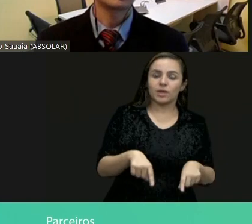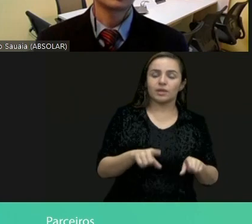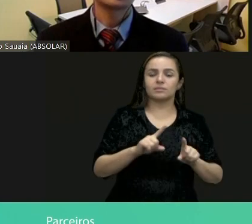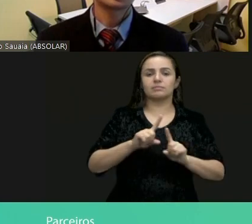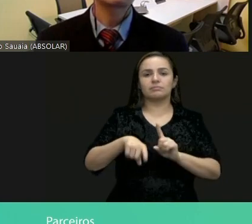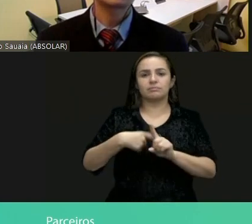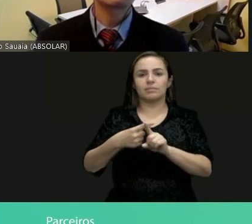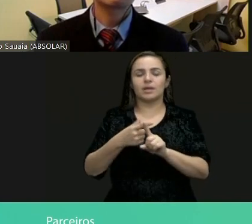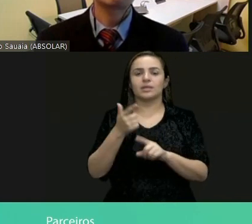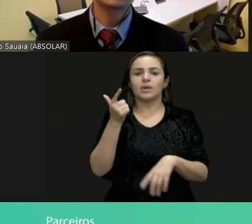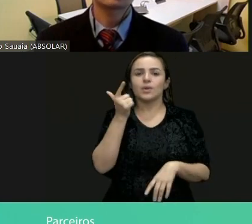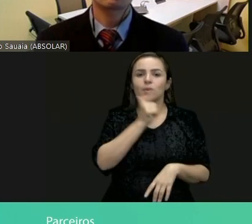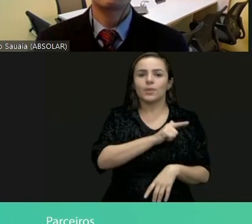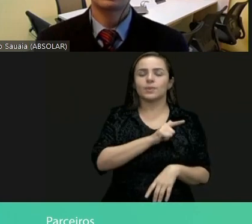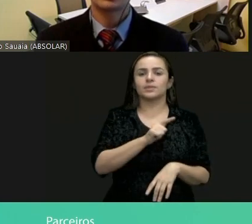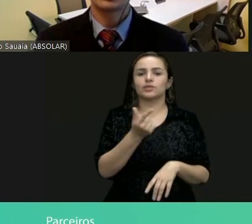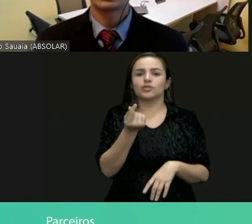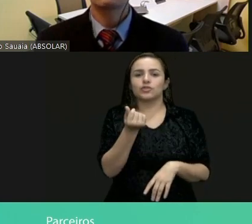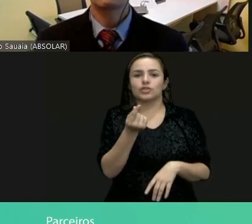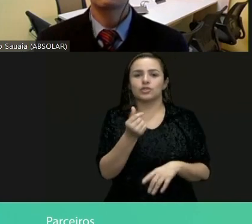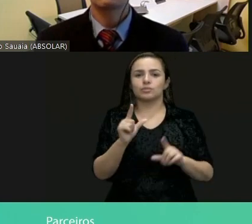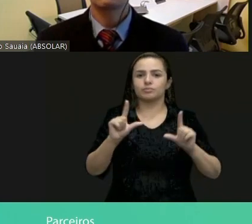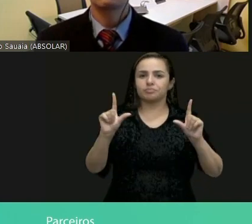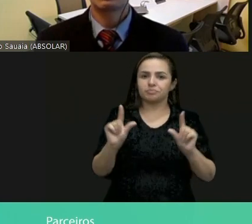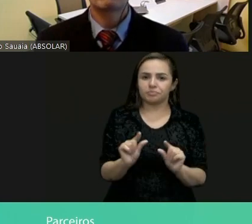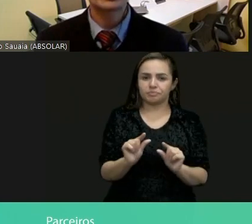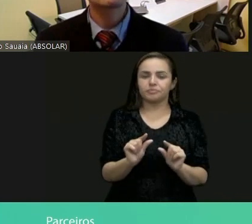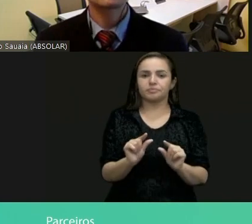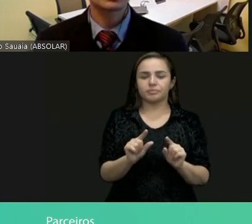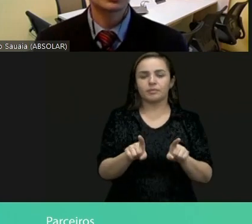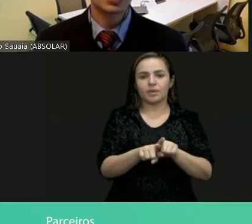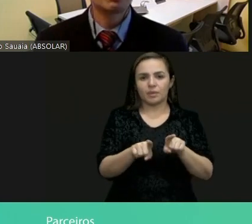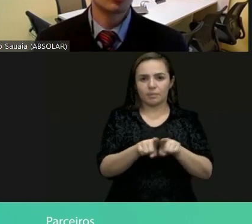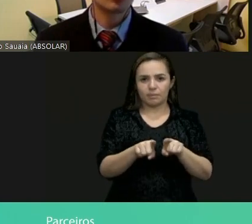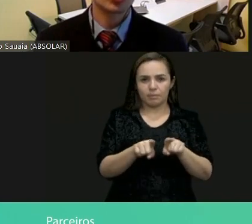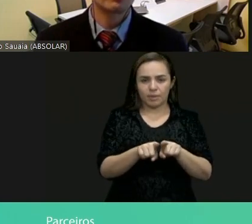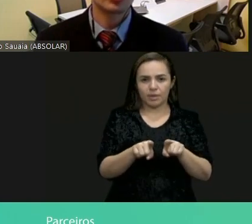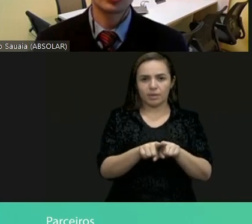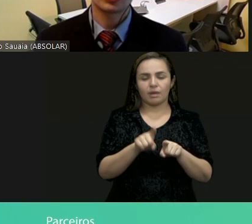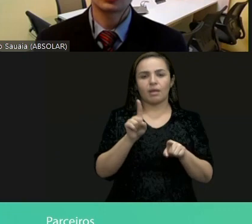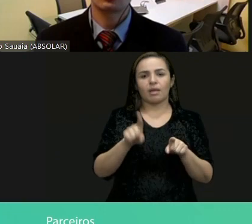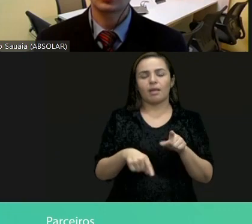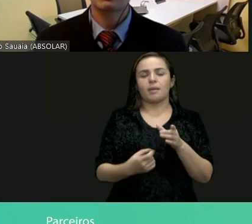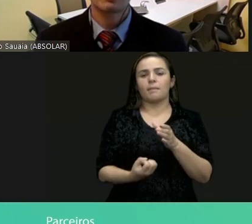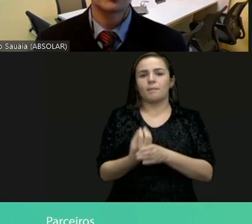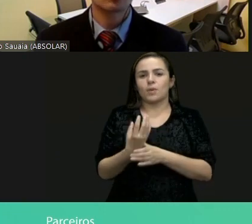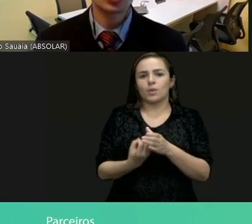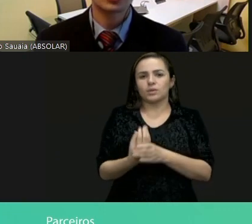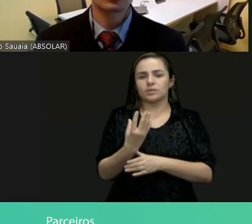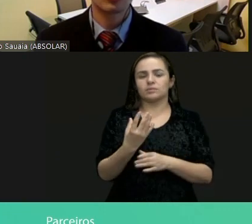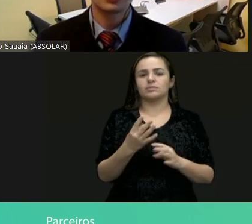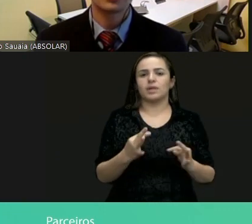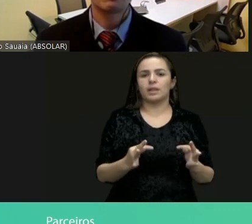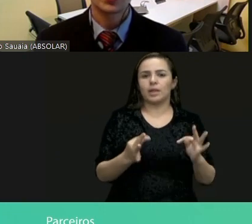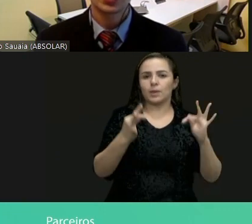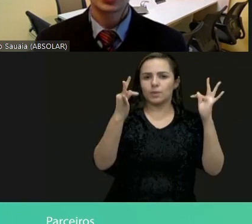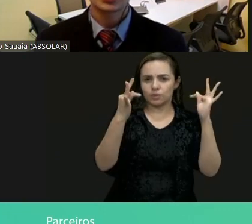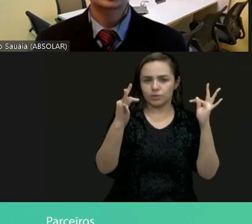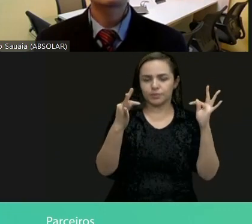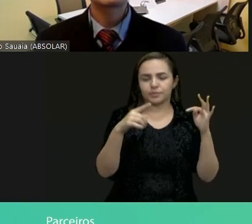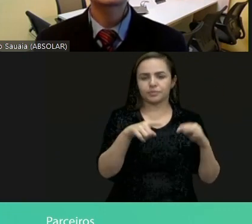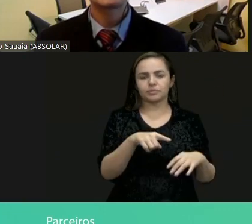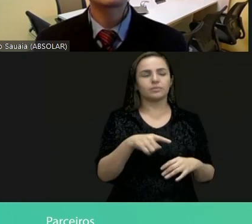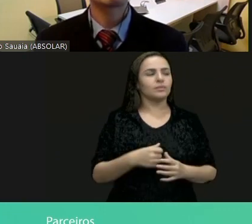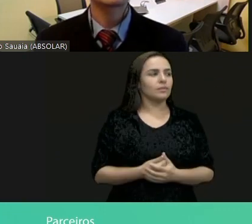projects and price reductions with the increase of the